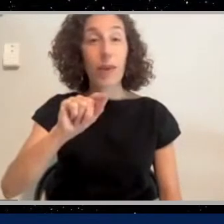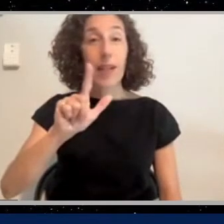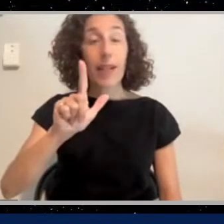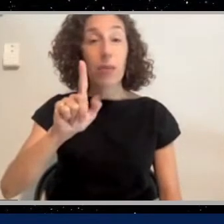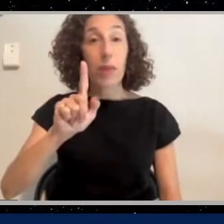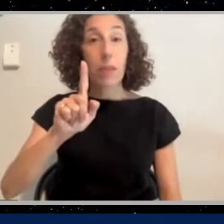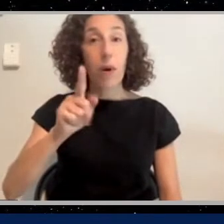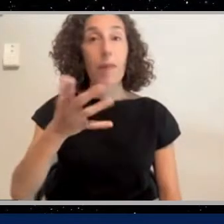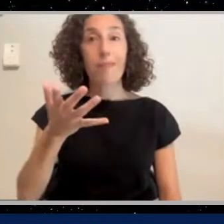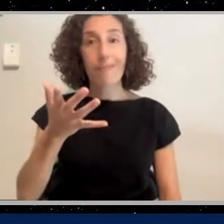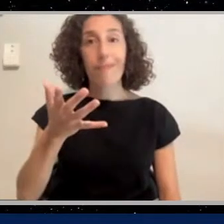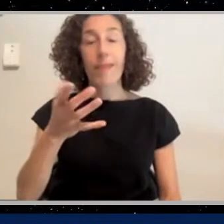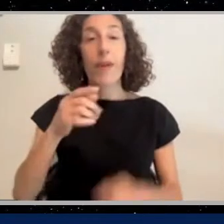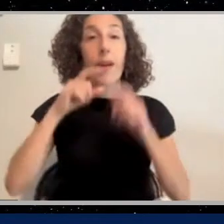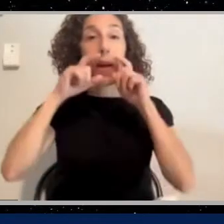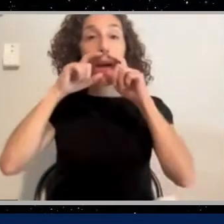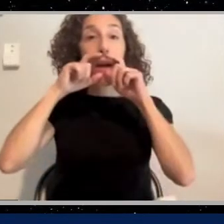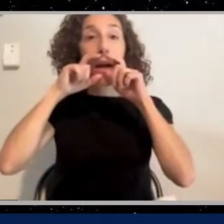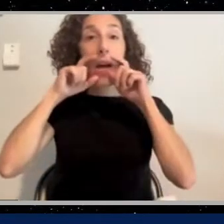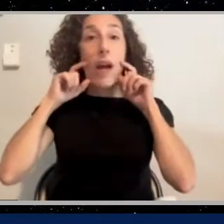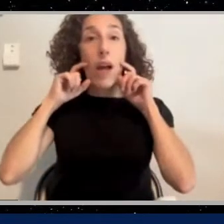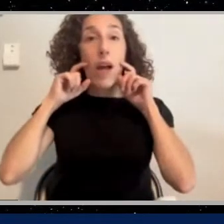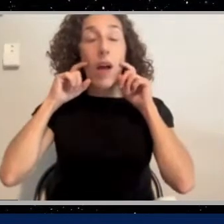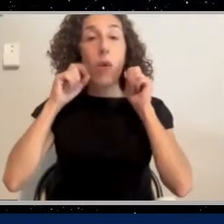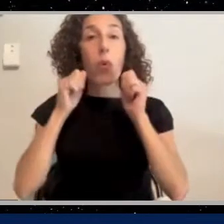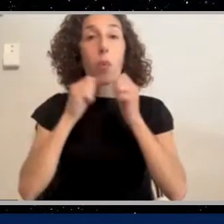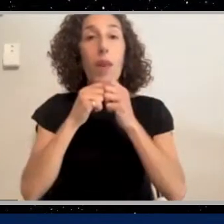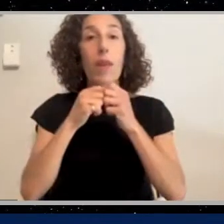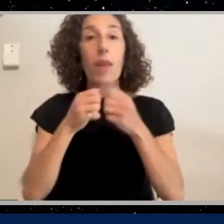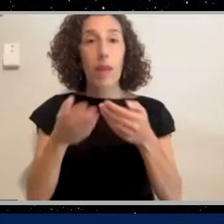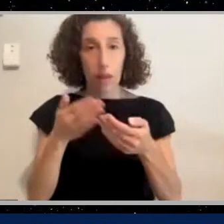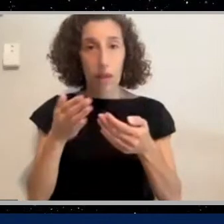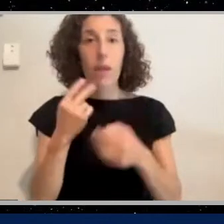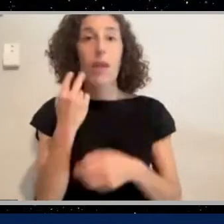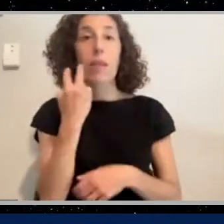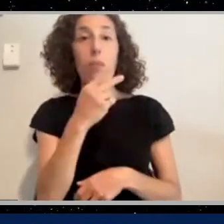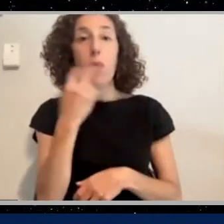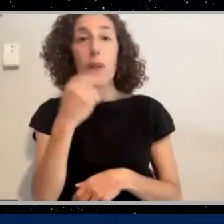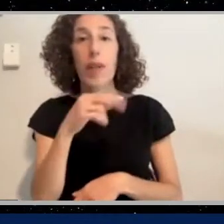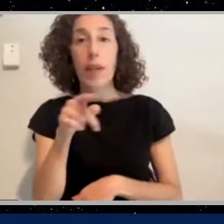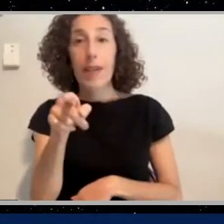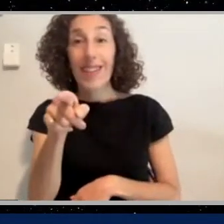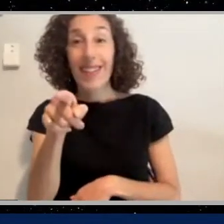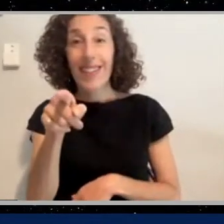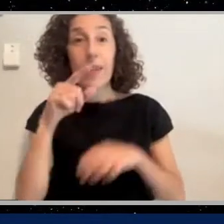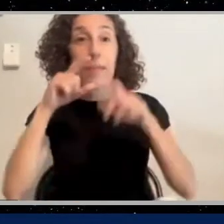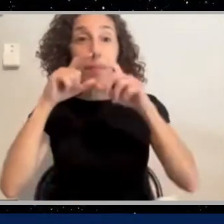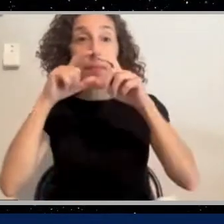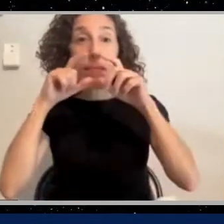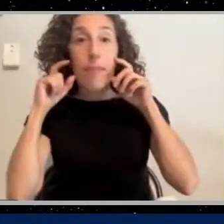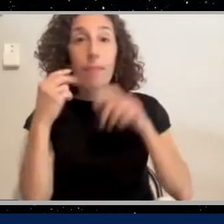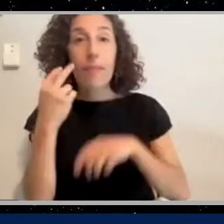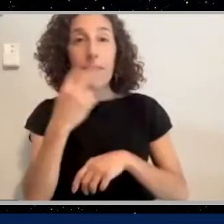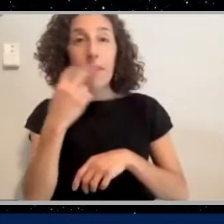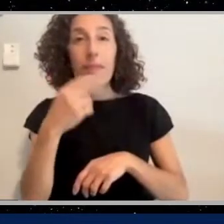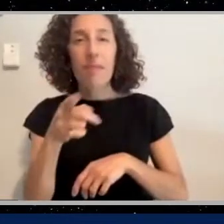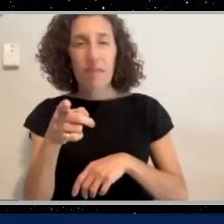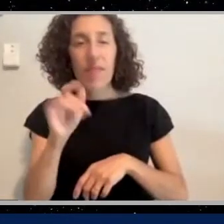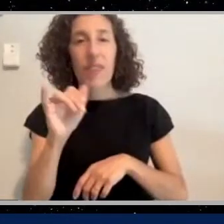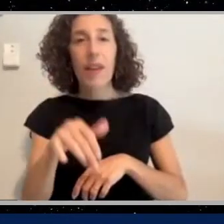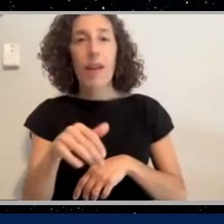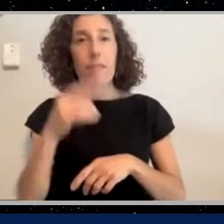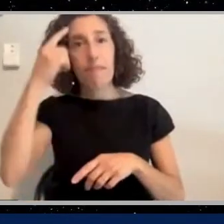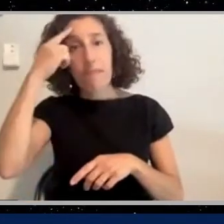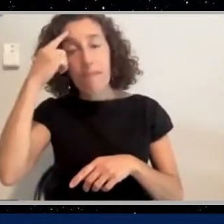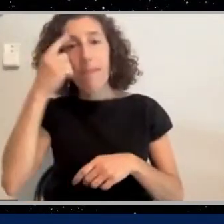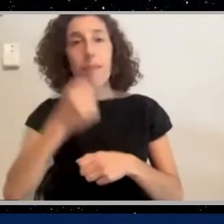that they gave us the masks with the shields so that people who lip read could actually still see what we were saying. But we had special waivers for the